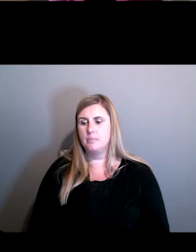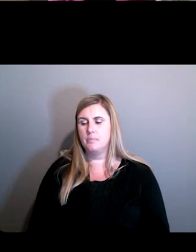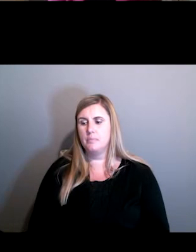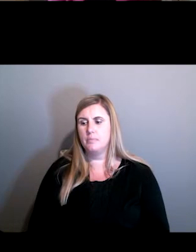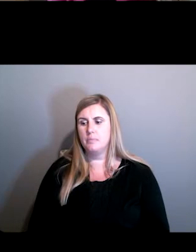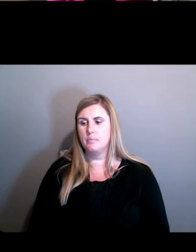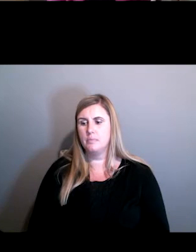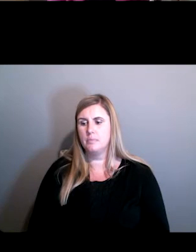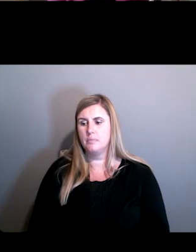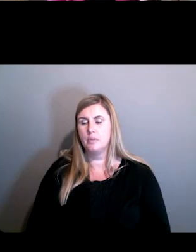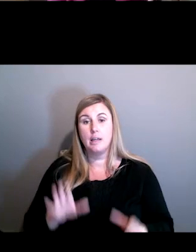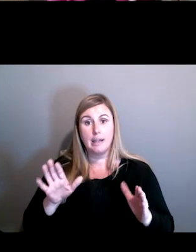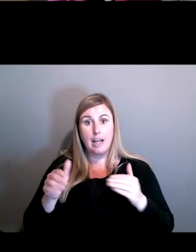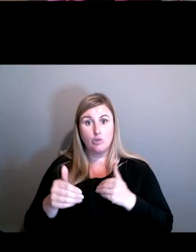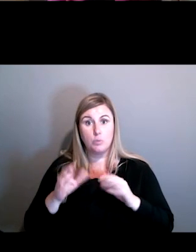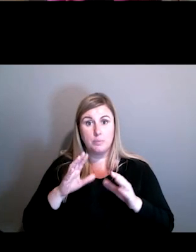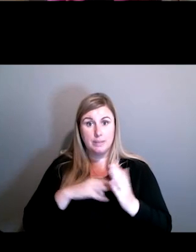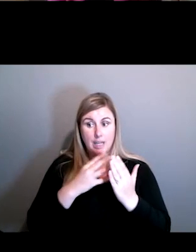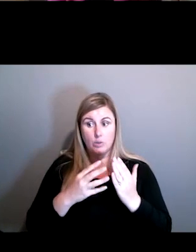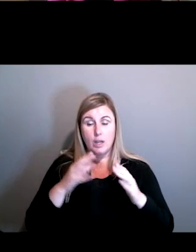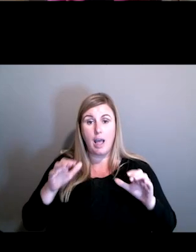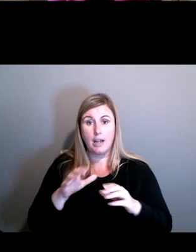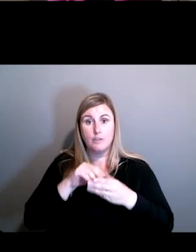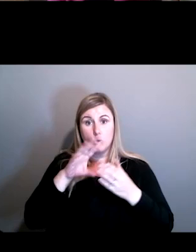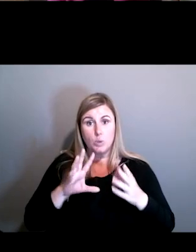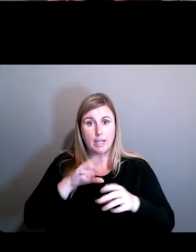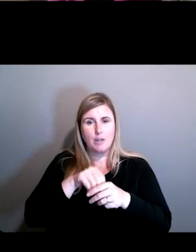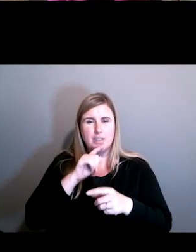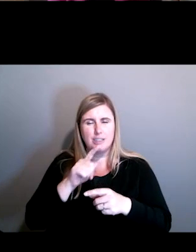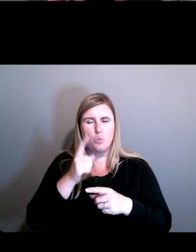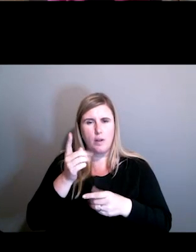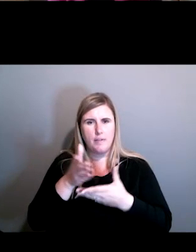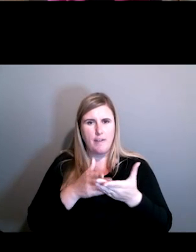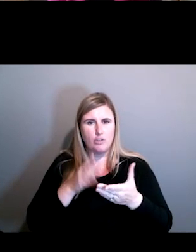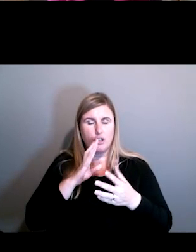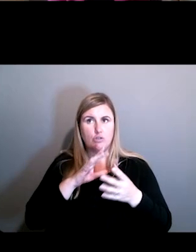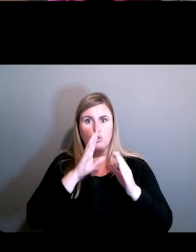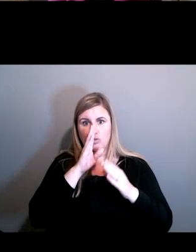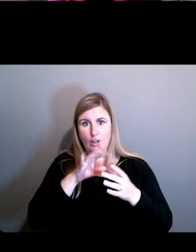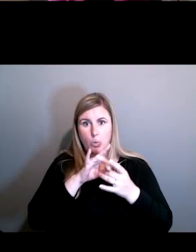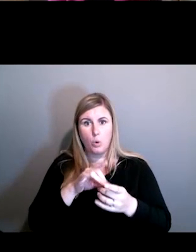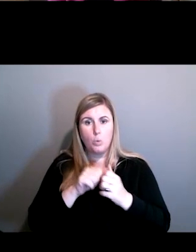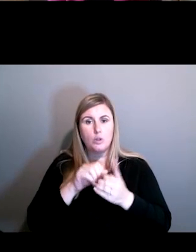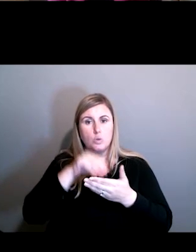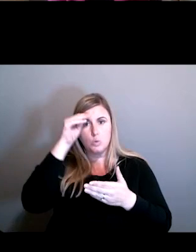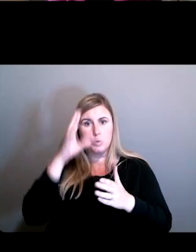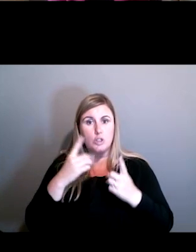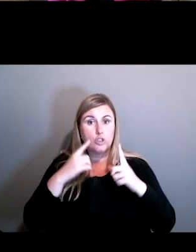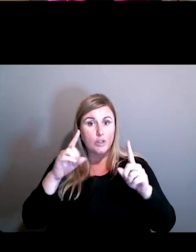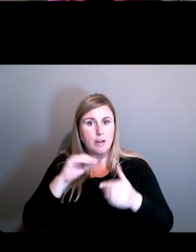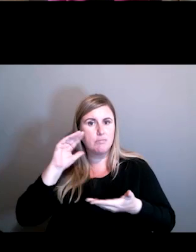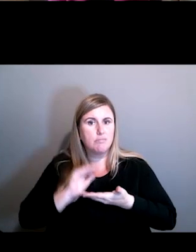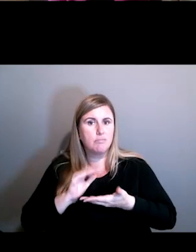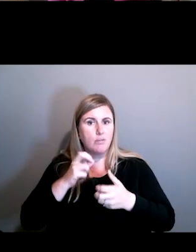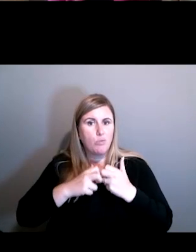So your classroom schedule. Active student engagement is one of the factors that are directly correlated with student achievement and reduction in